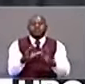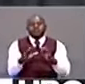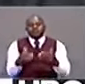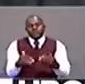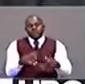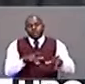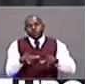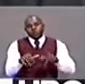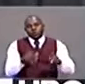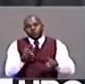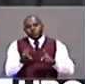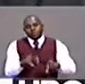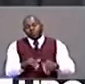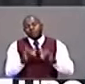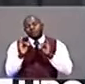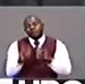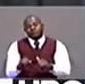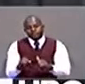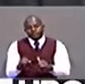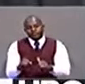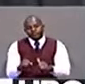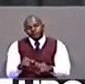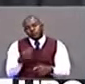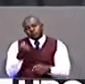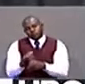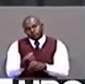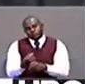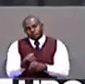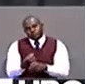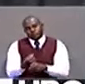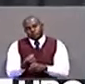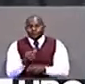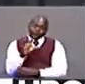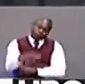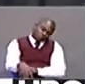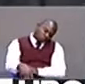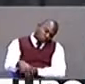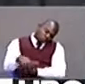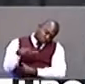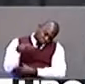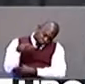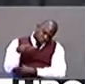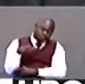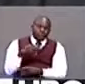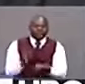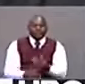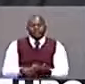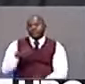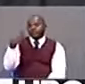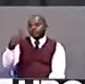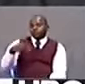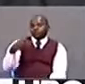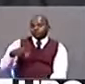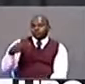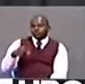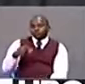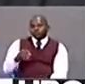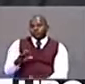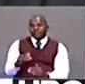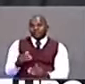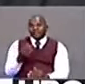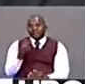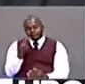then the local people stay. They do the mining, and then they get the gold, and when they